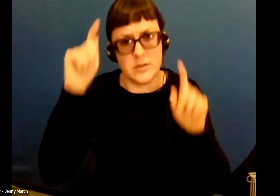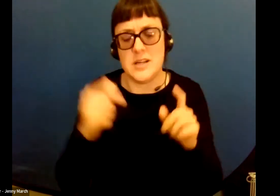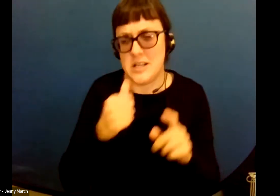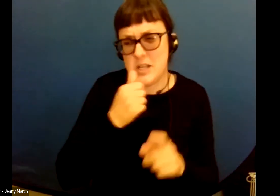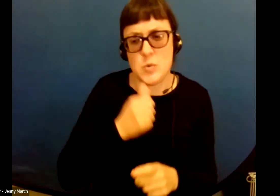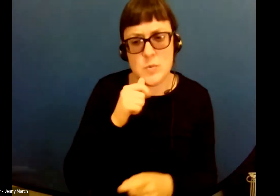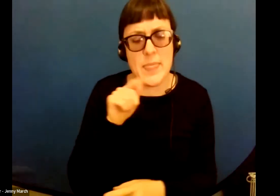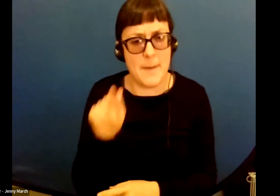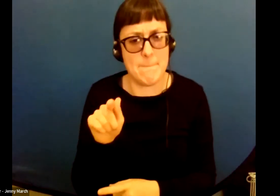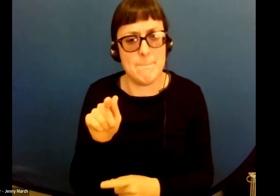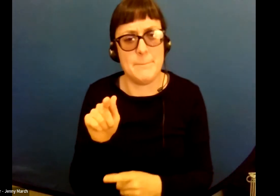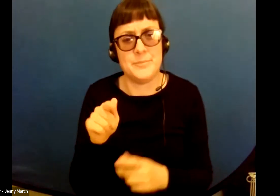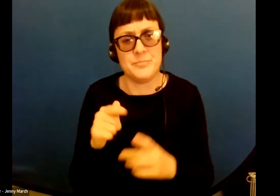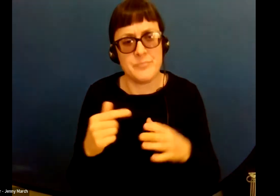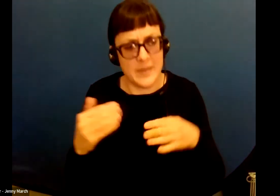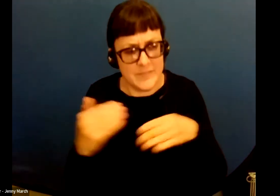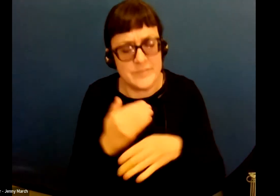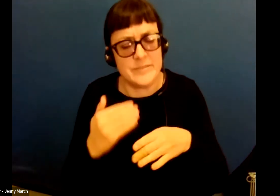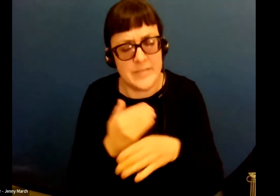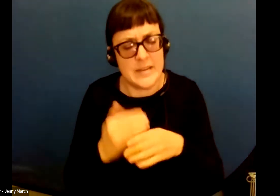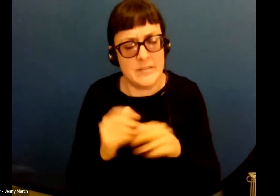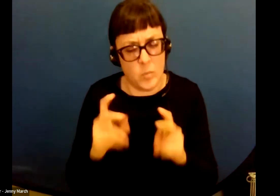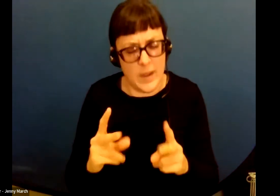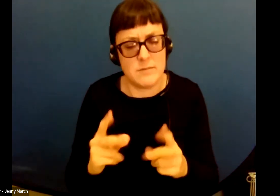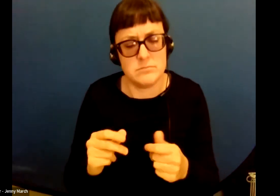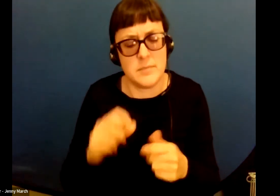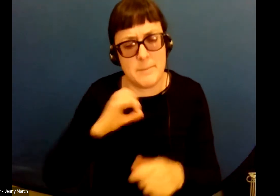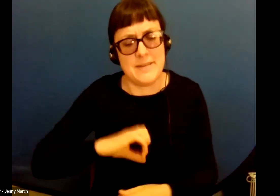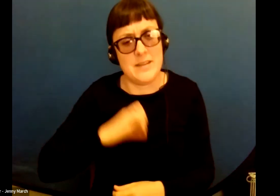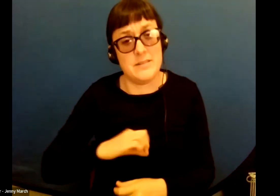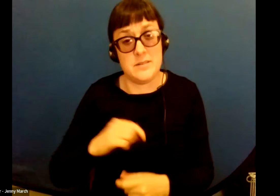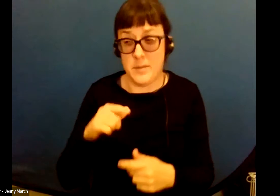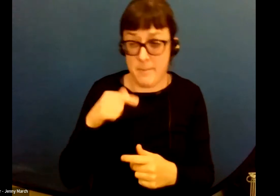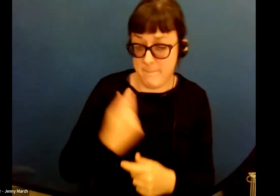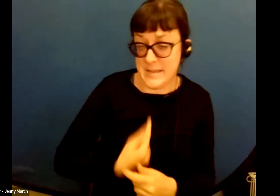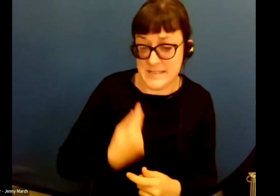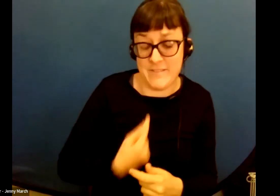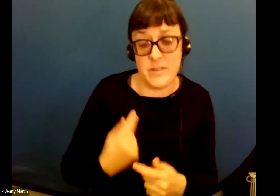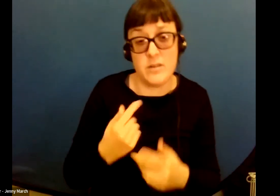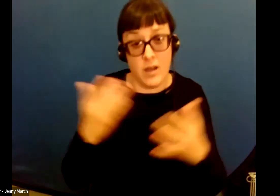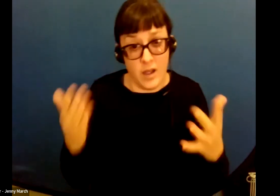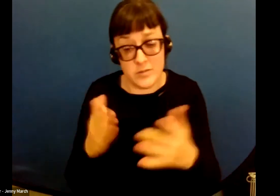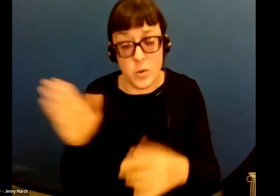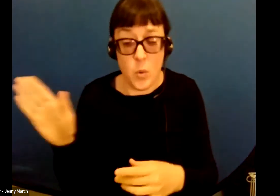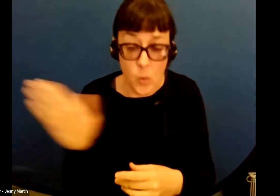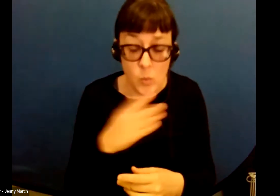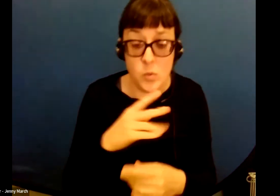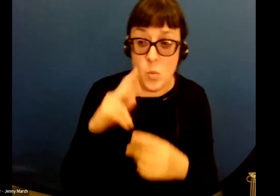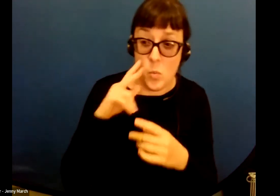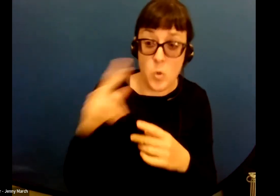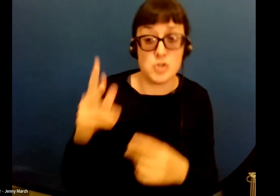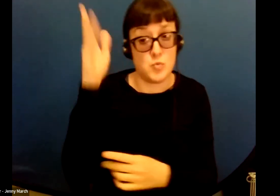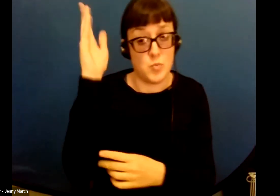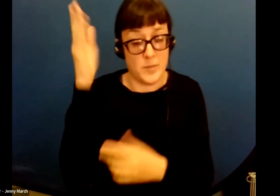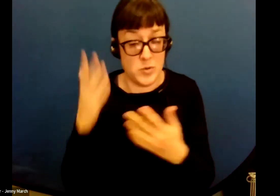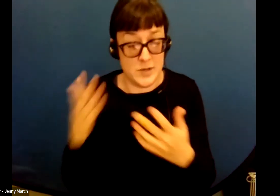as effectively as we possibly can. I would really encourage all those on this call to push hard